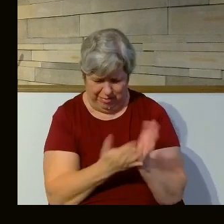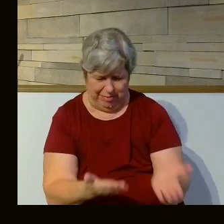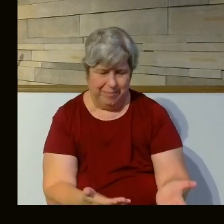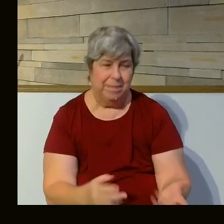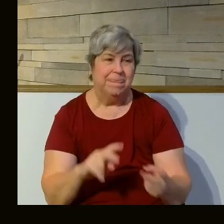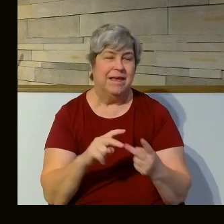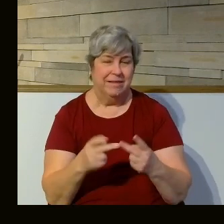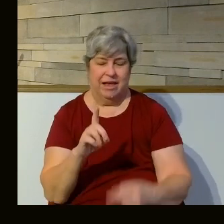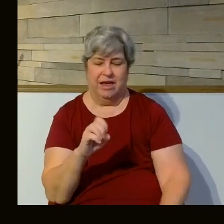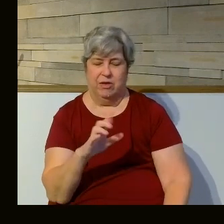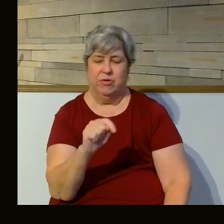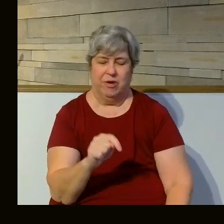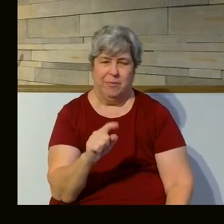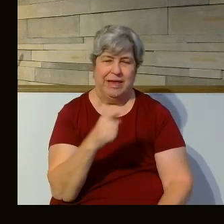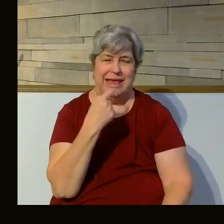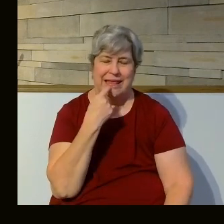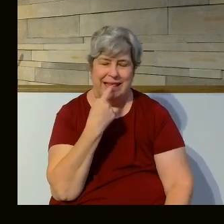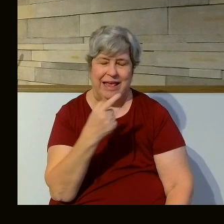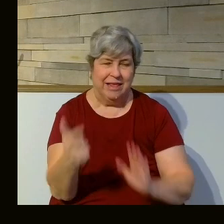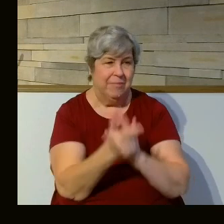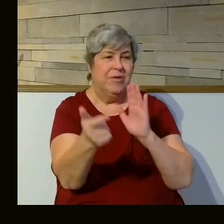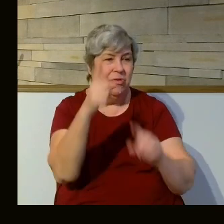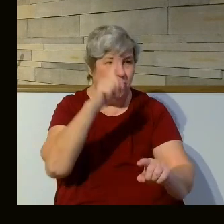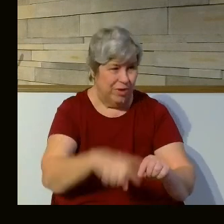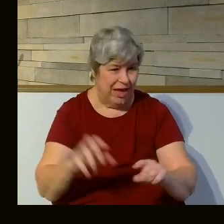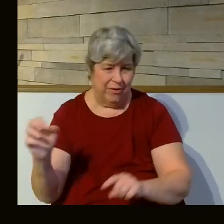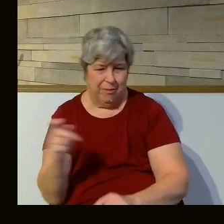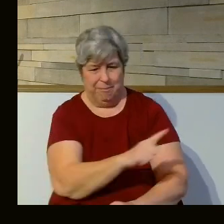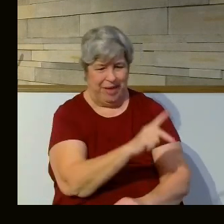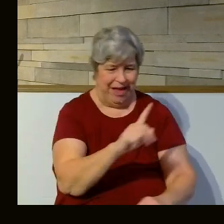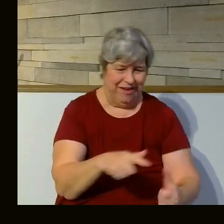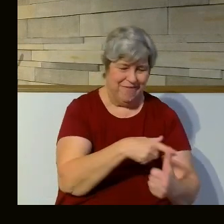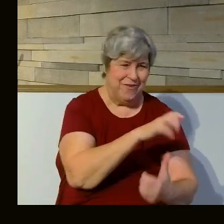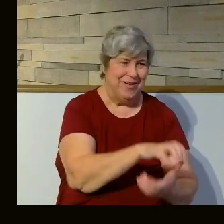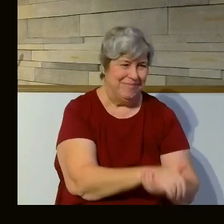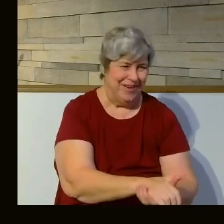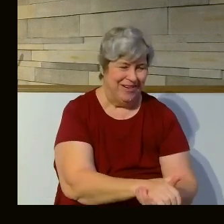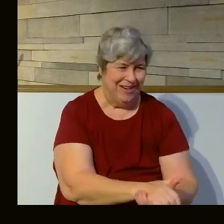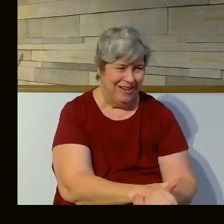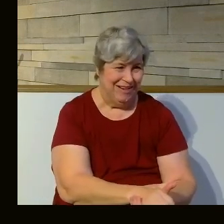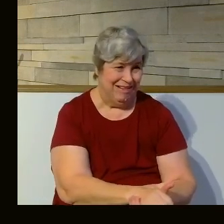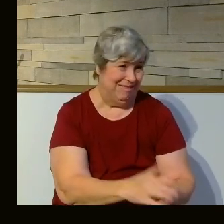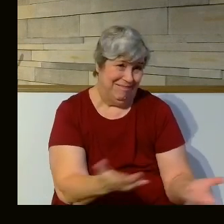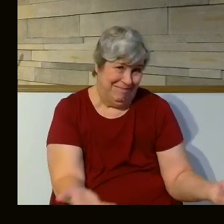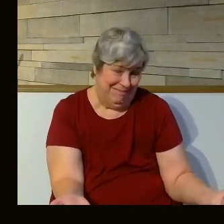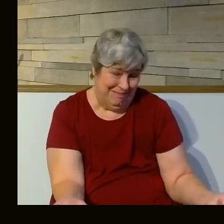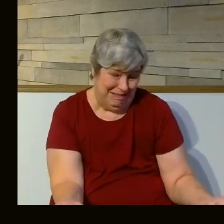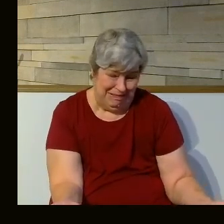two, Deuteronomy specifically forbids that happening, okay? Deuteronomy says you're not supposed to go back to wife number one.